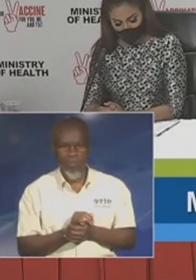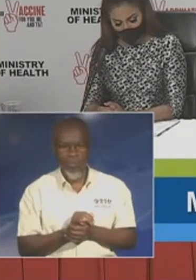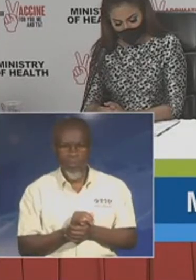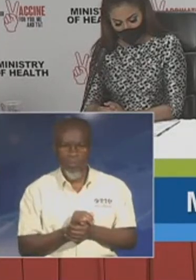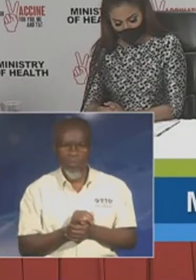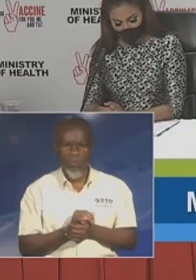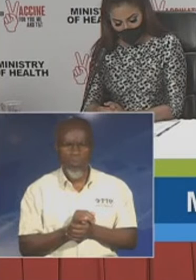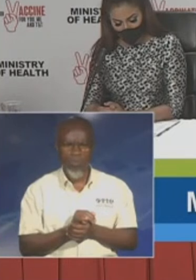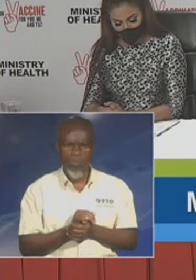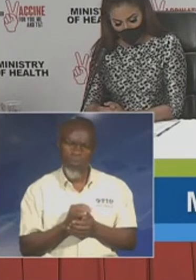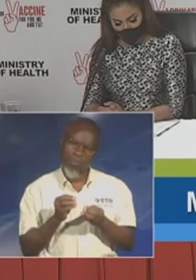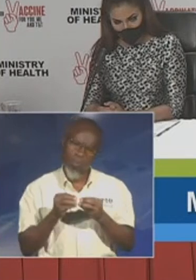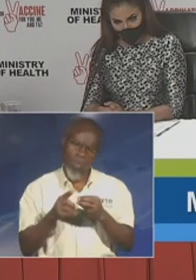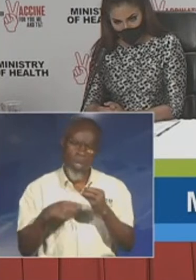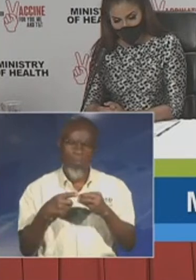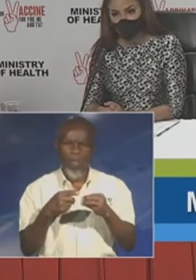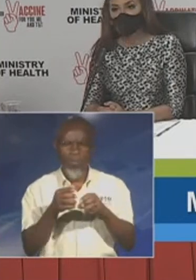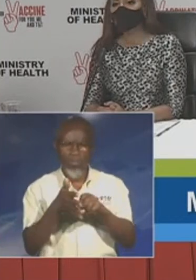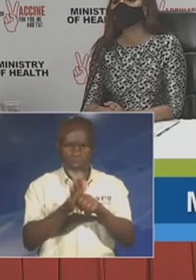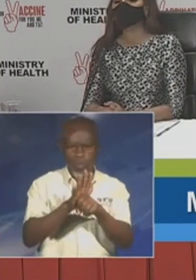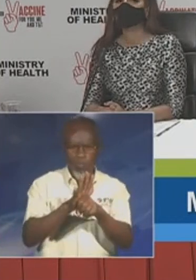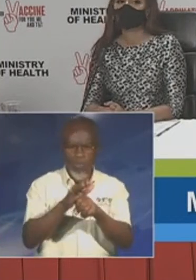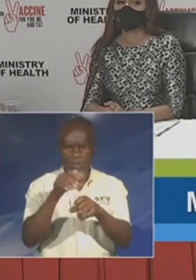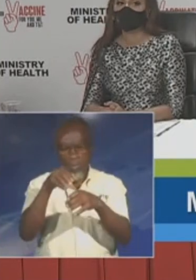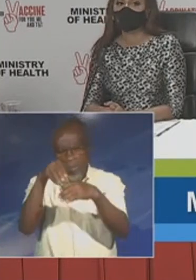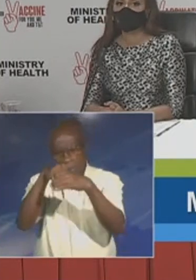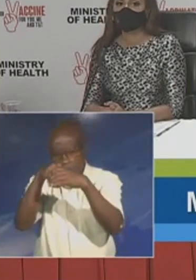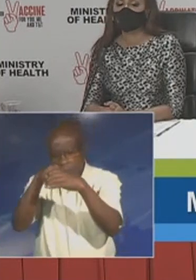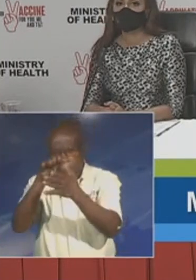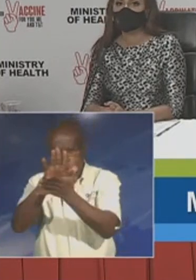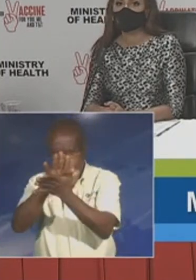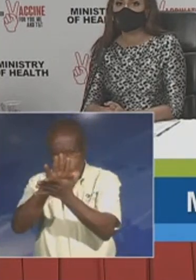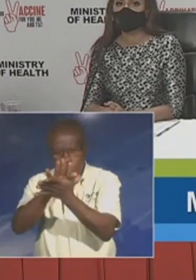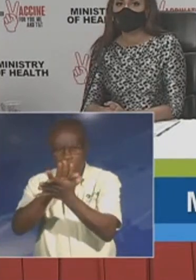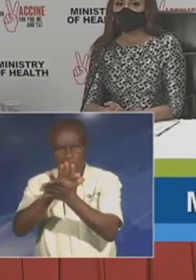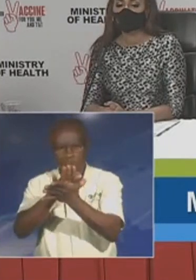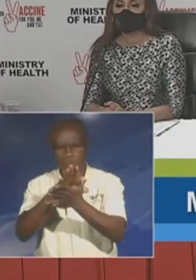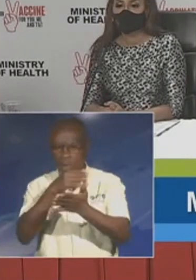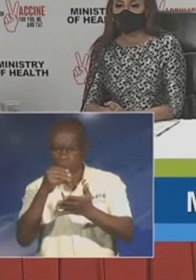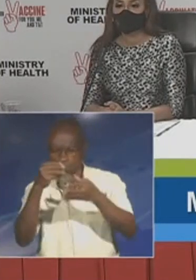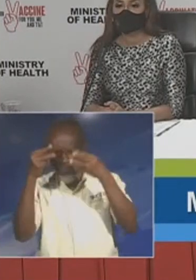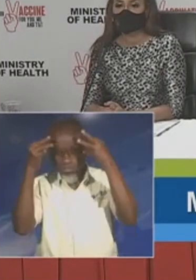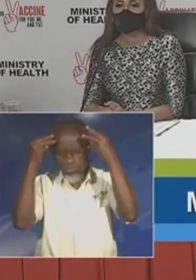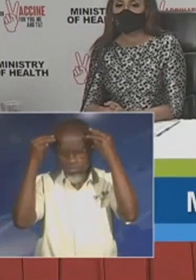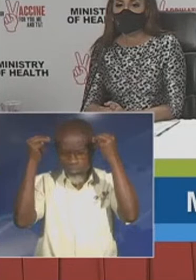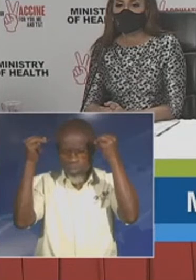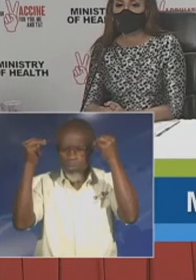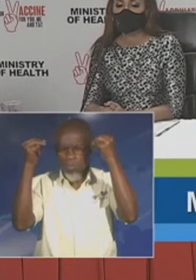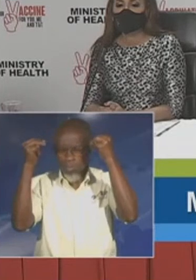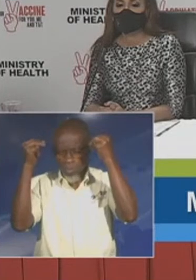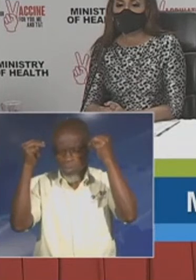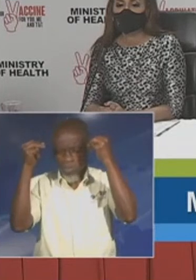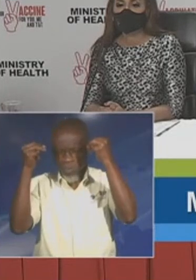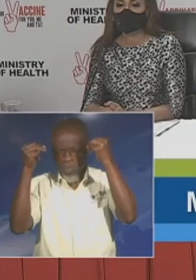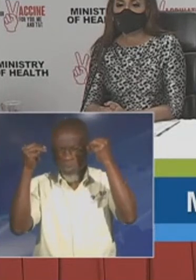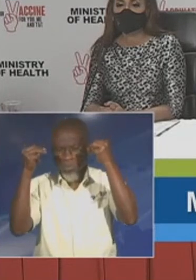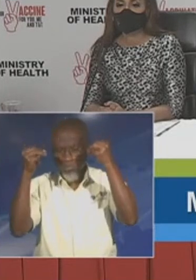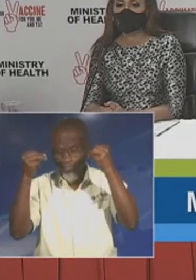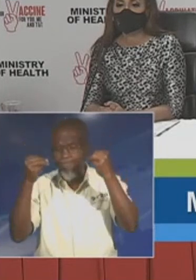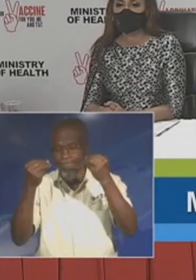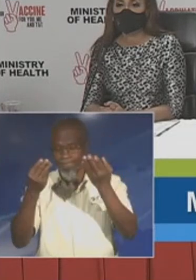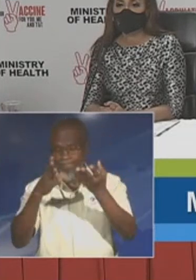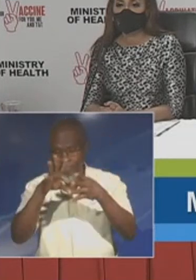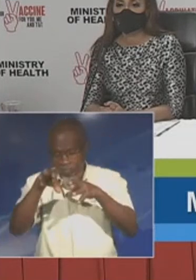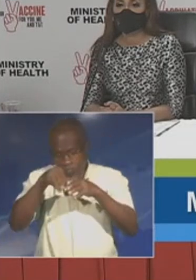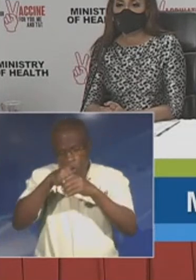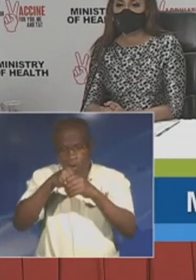schools and perhaps the ministry's involvement. We have spoken about this, but to update the ministry's involvement in it.